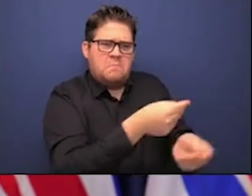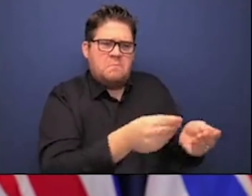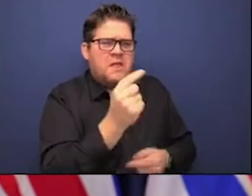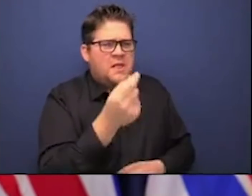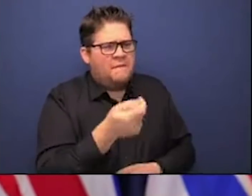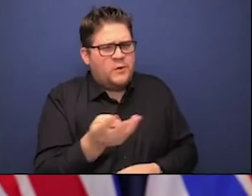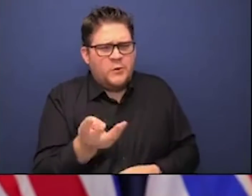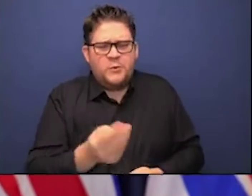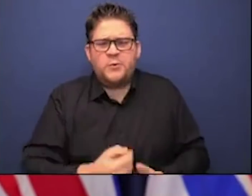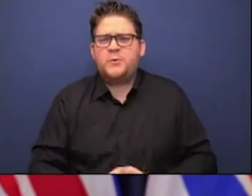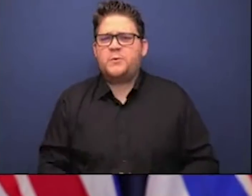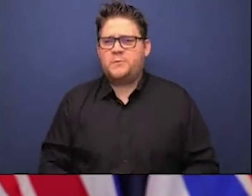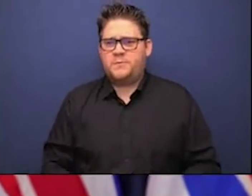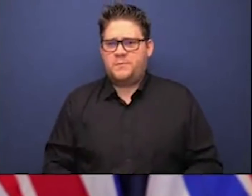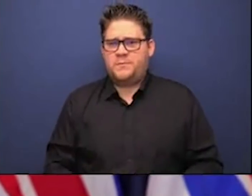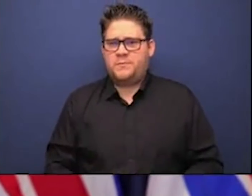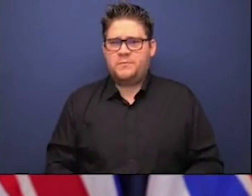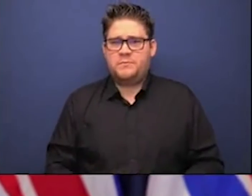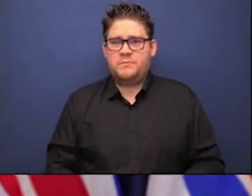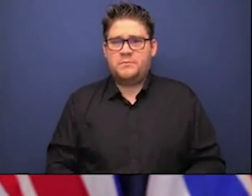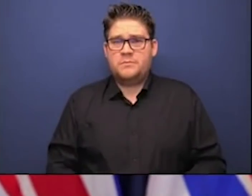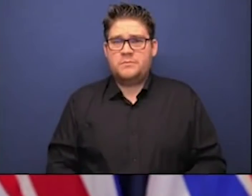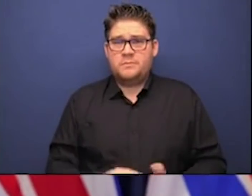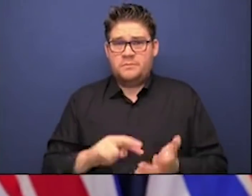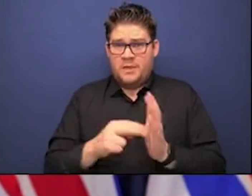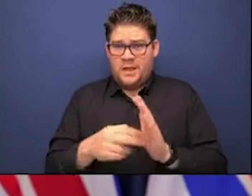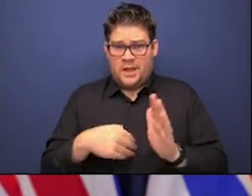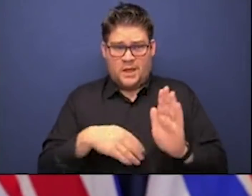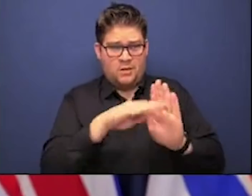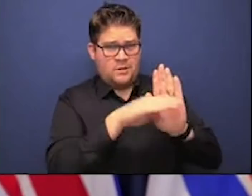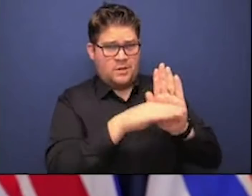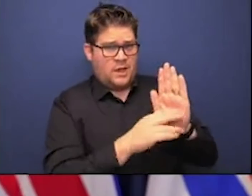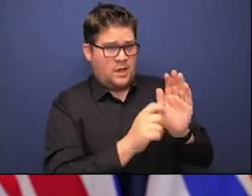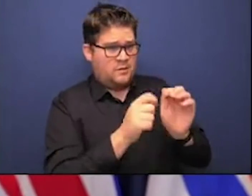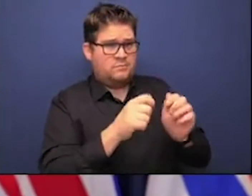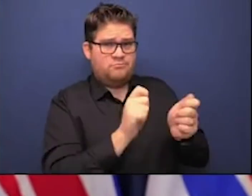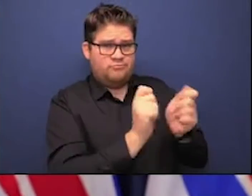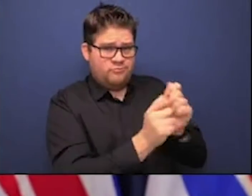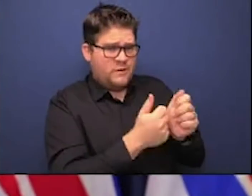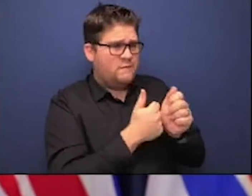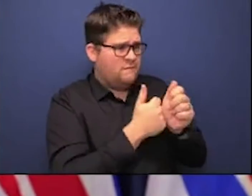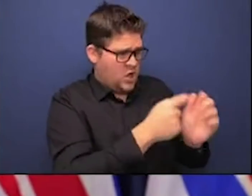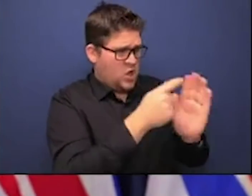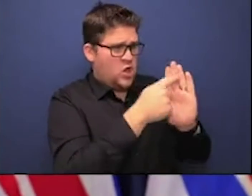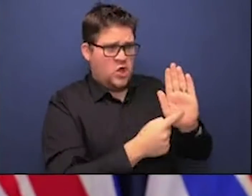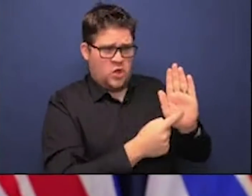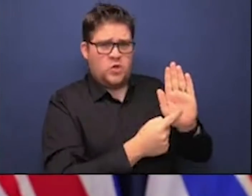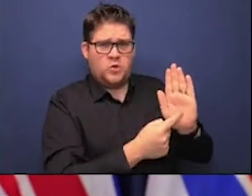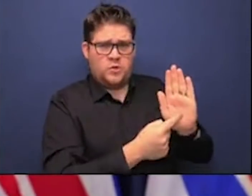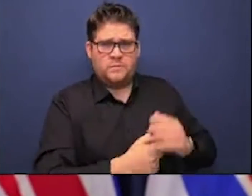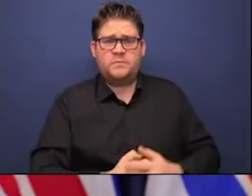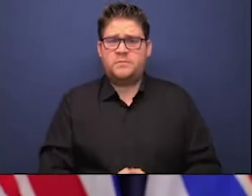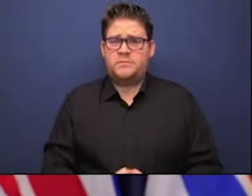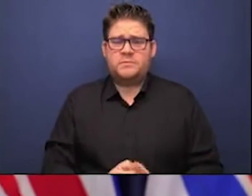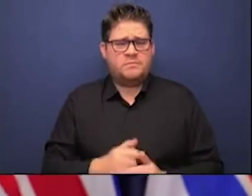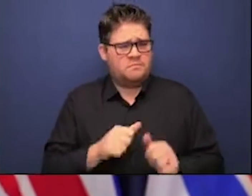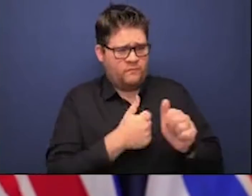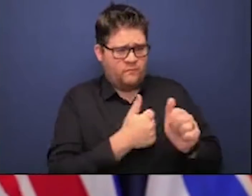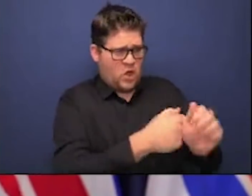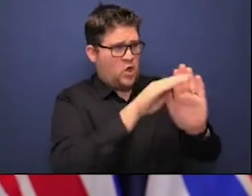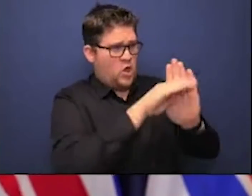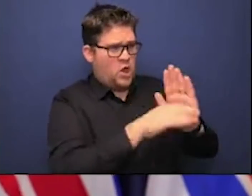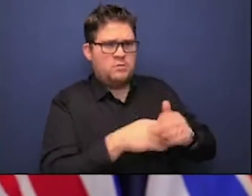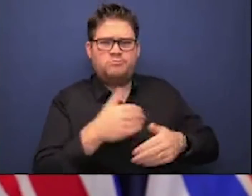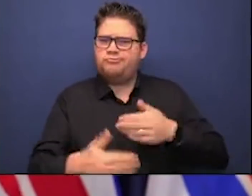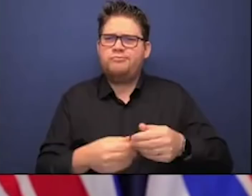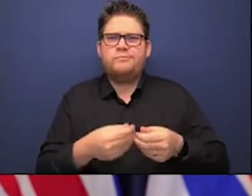for schools are working well. And as the pandemic continues to evolve, and as we learn more about its